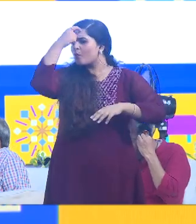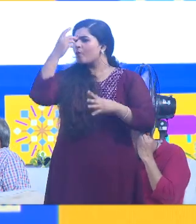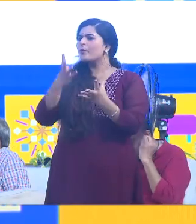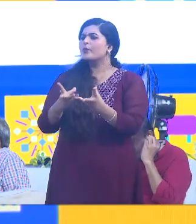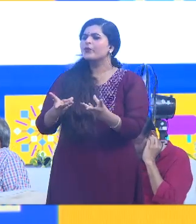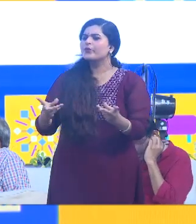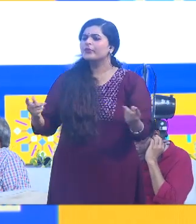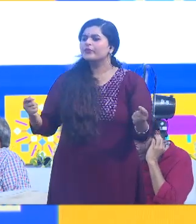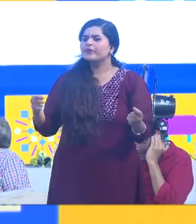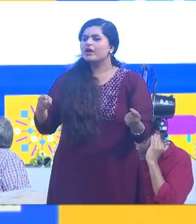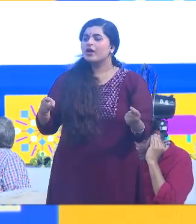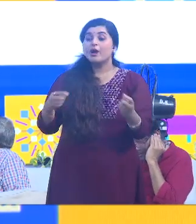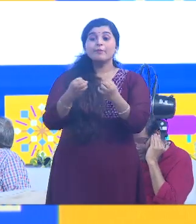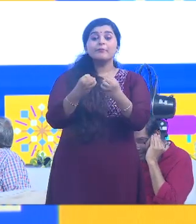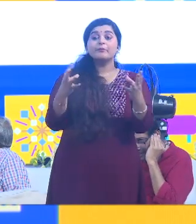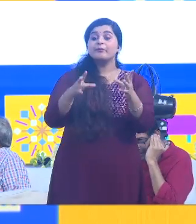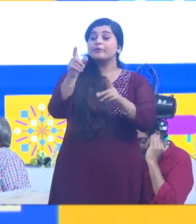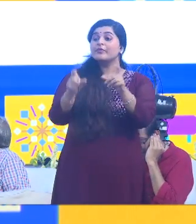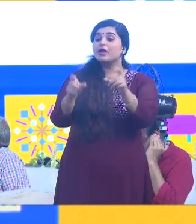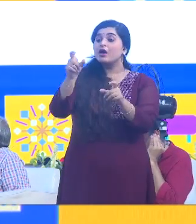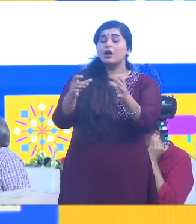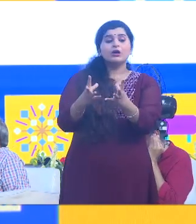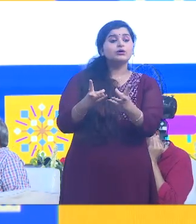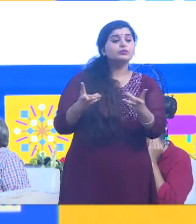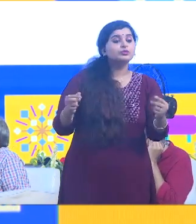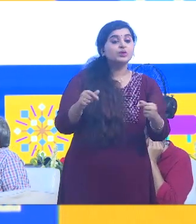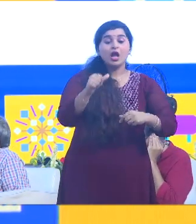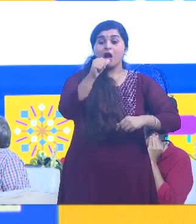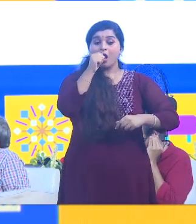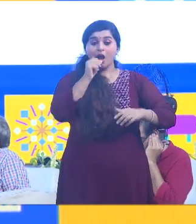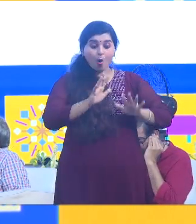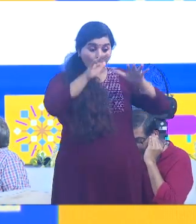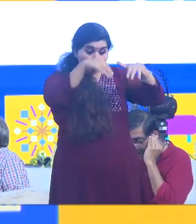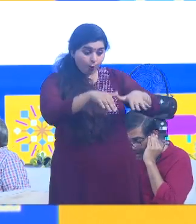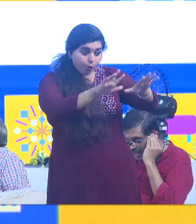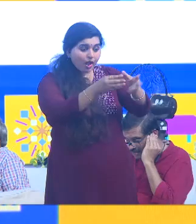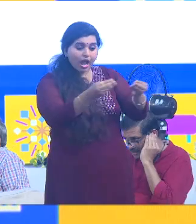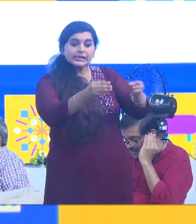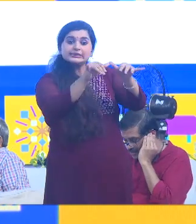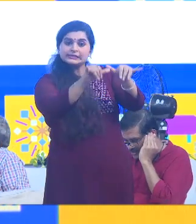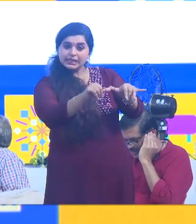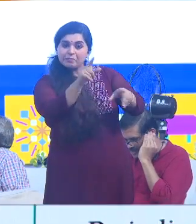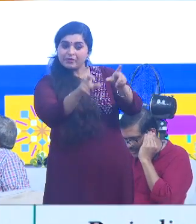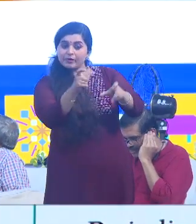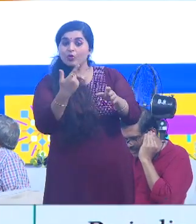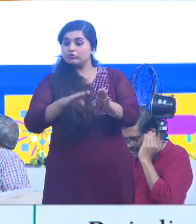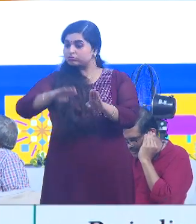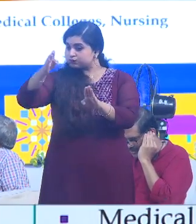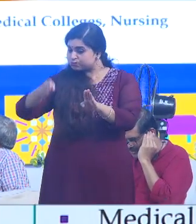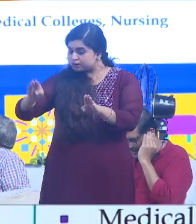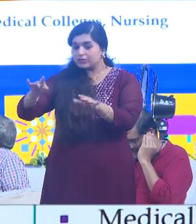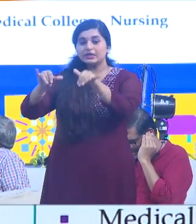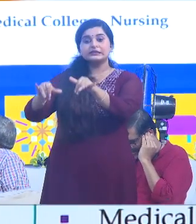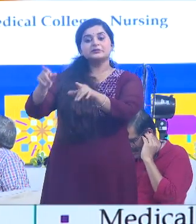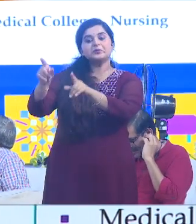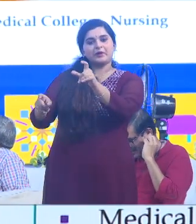the marginalized populations, especially on the seashore and on the hills. These are the challenges. Next slide.